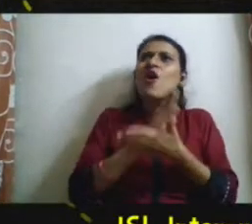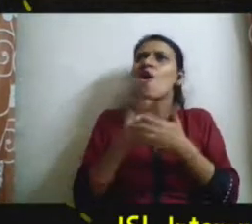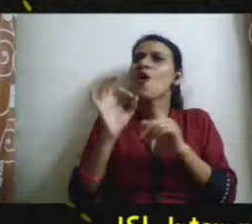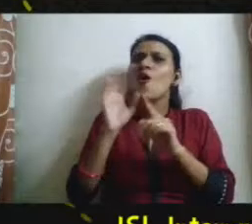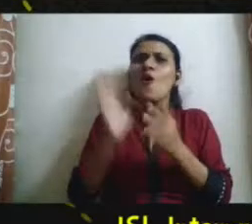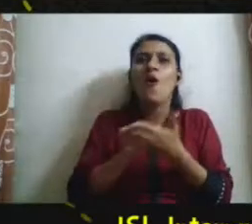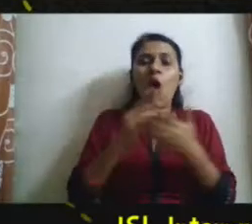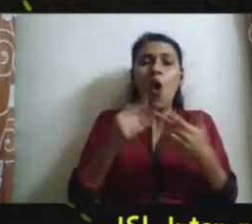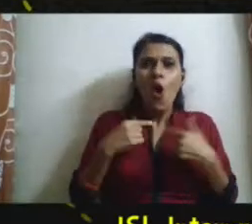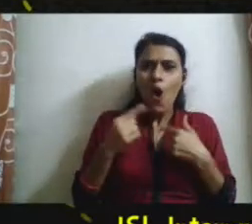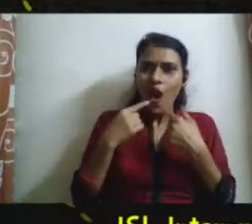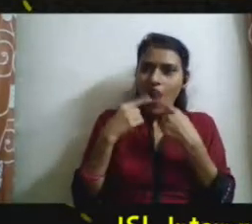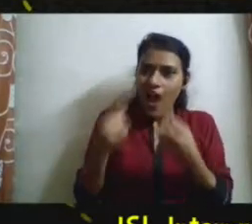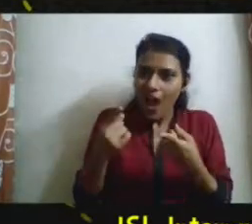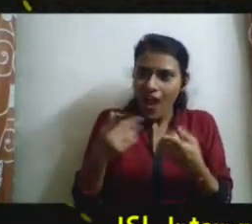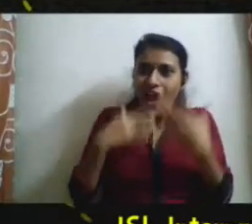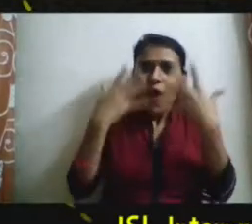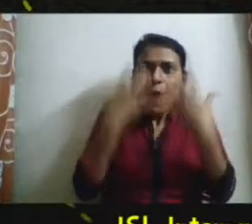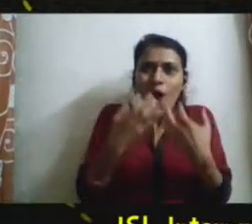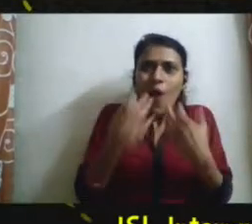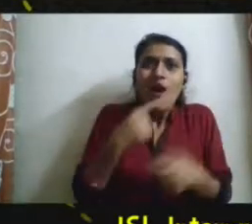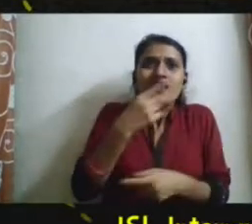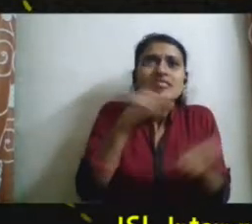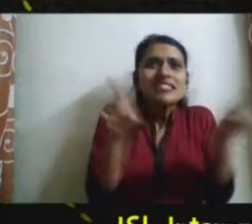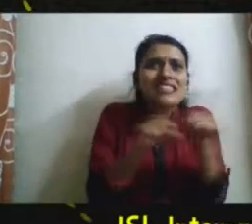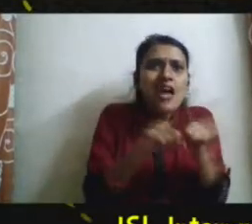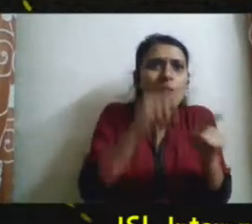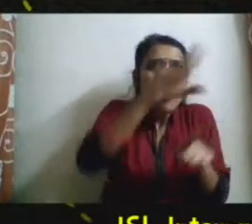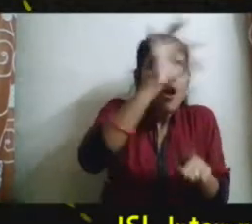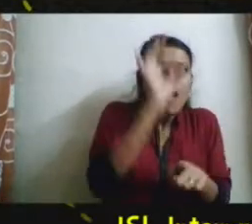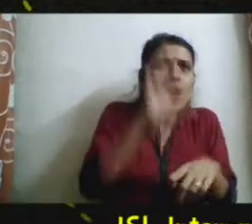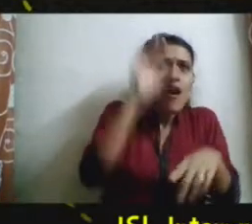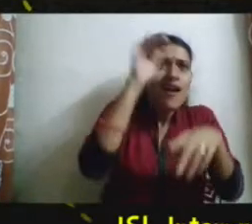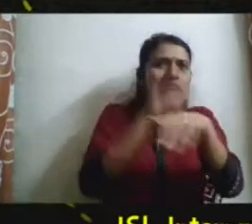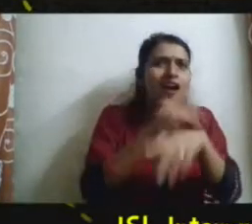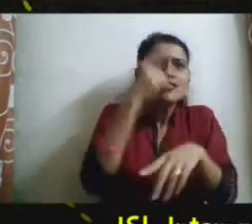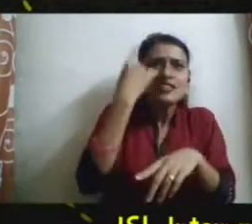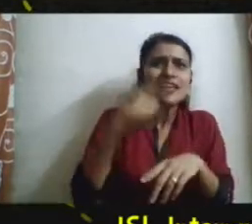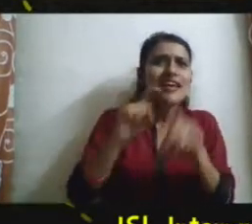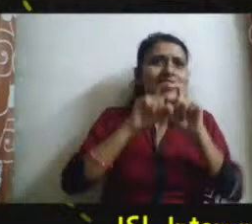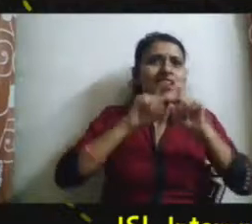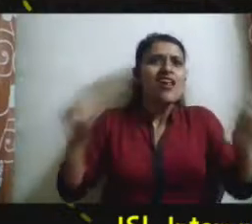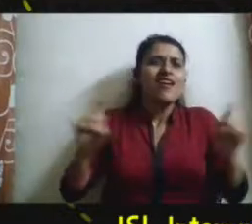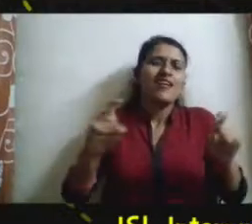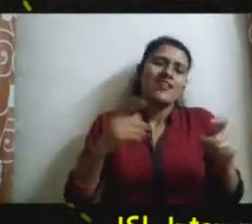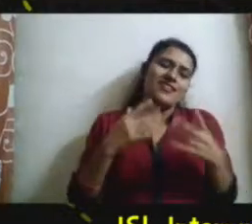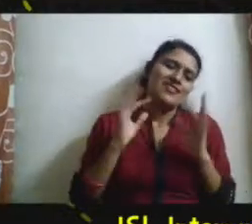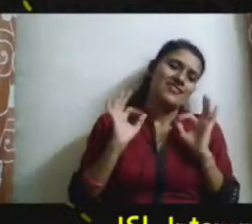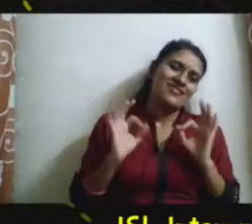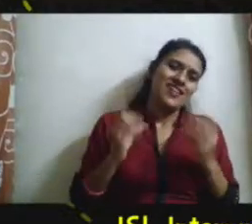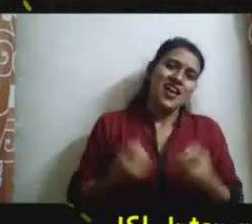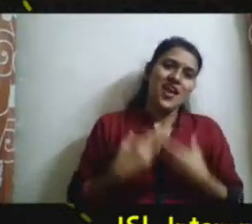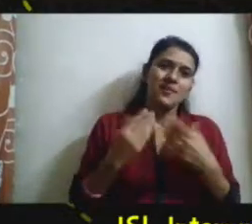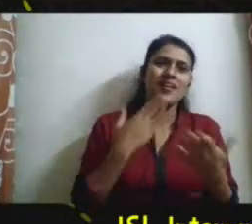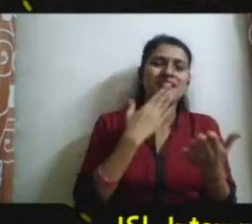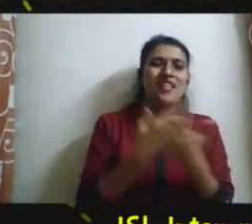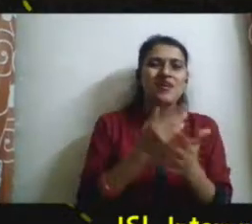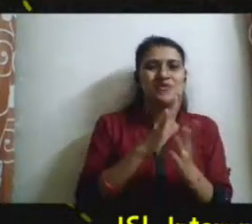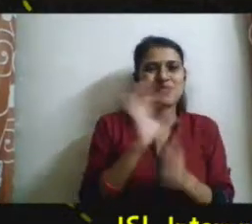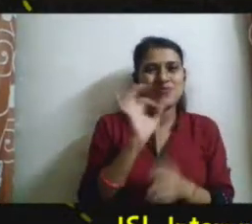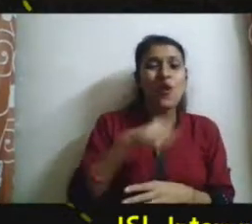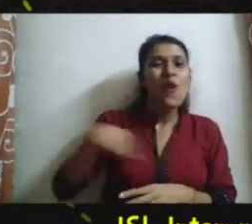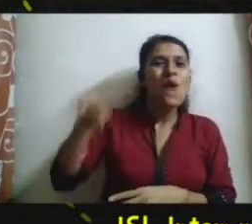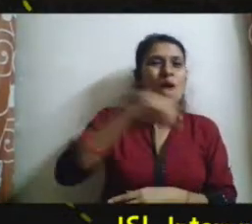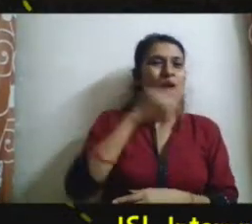my goodness, this is what I would have liked to say. So thank you for that, and thank you to everybody who has listened